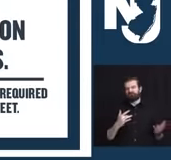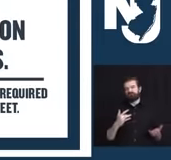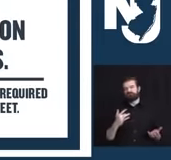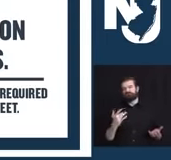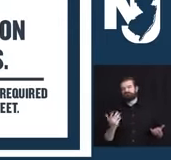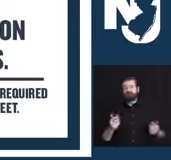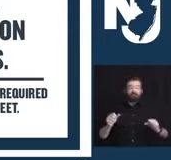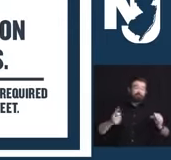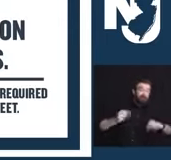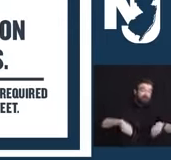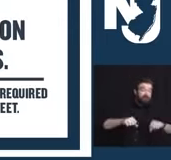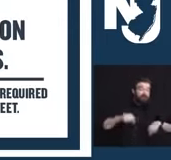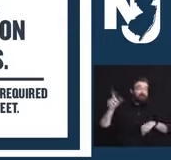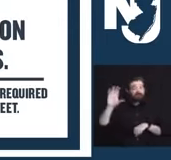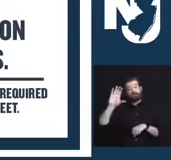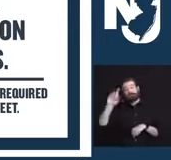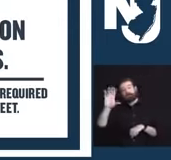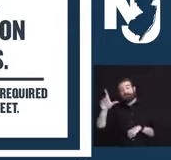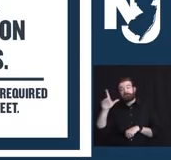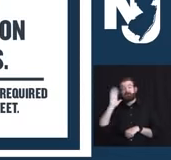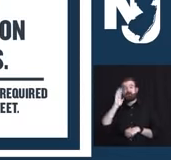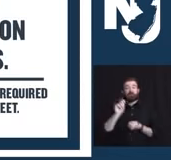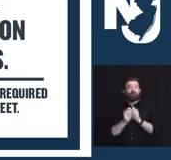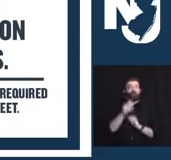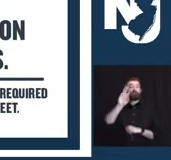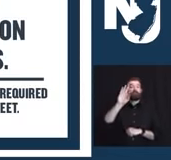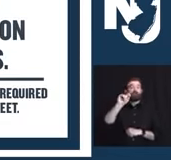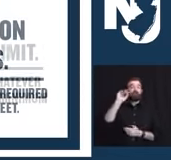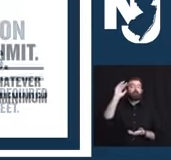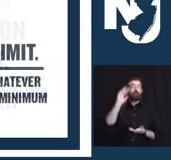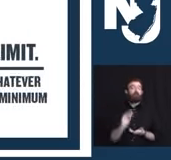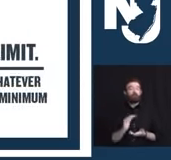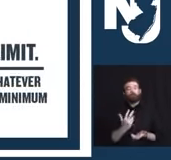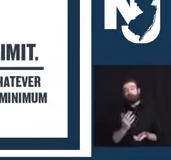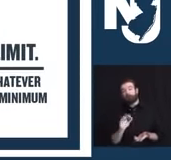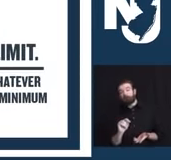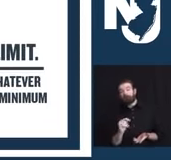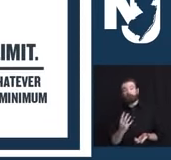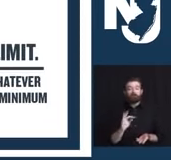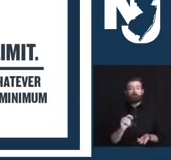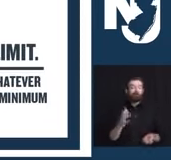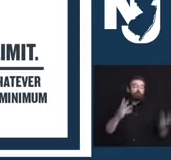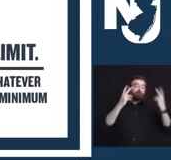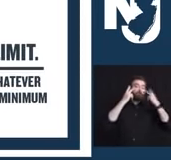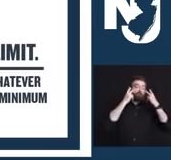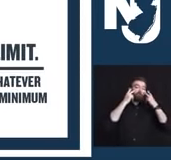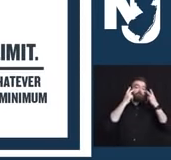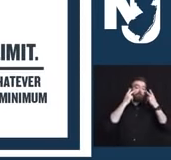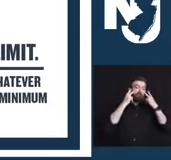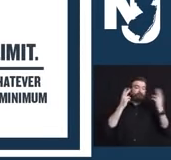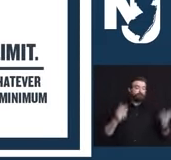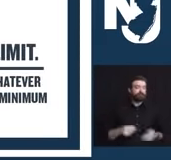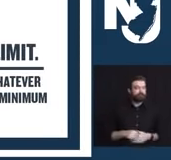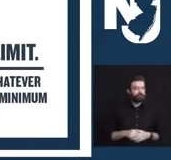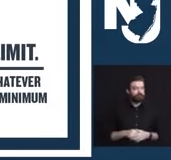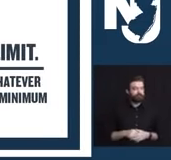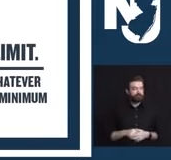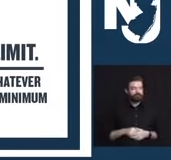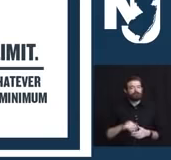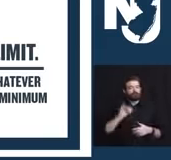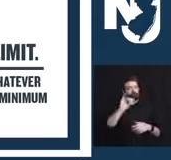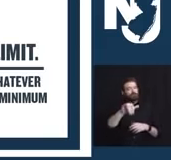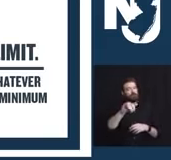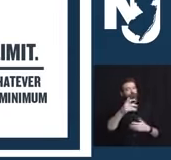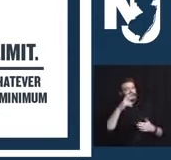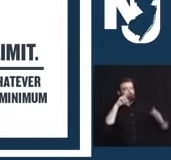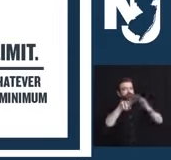make progress. Next up, at our restaurants, again, this is all effective May 19. We will remove the